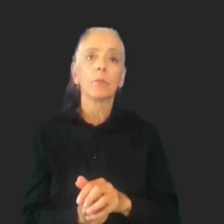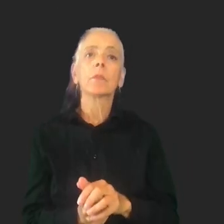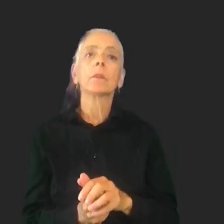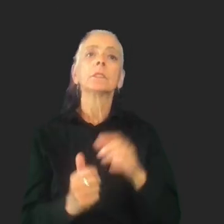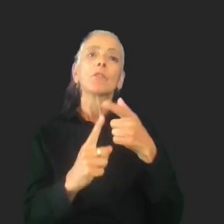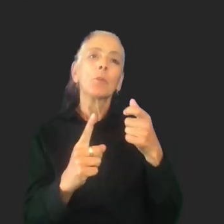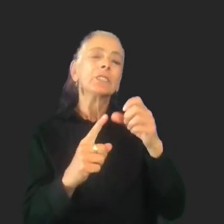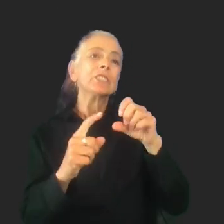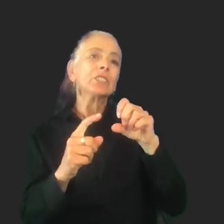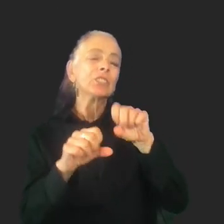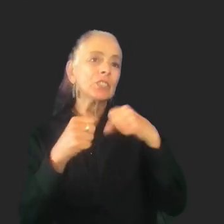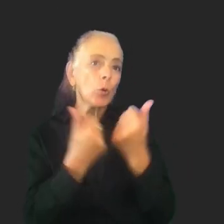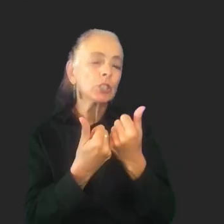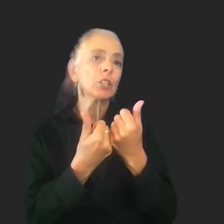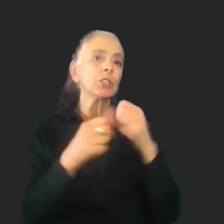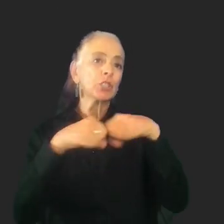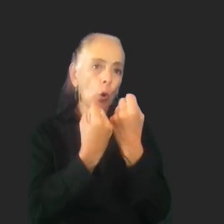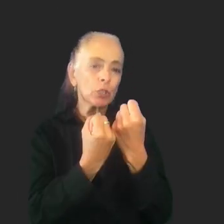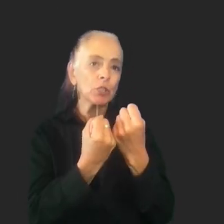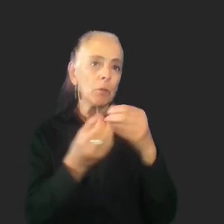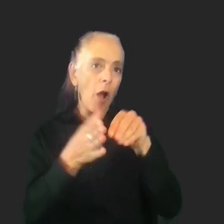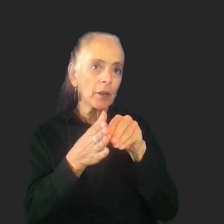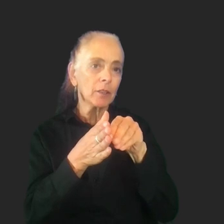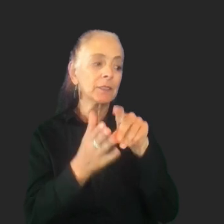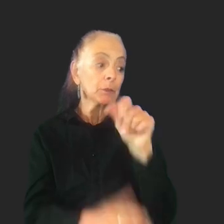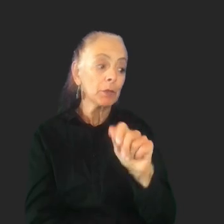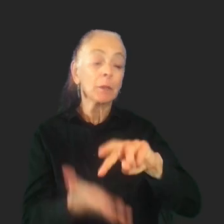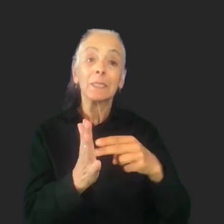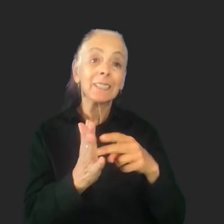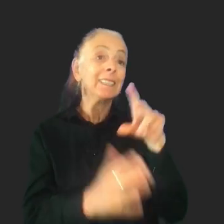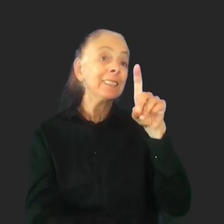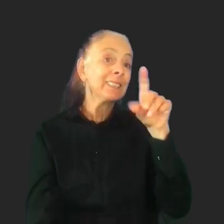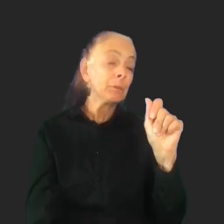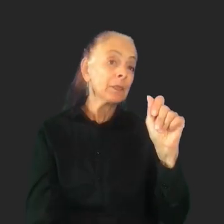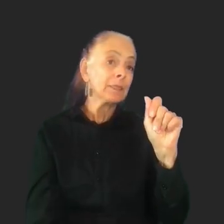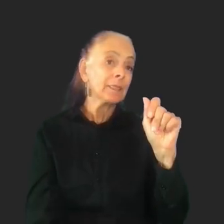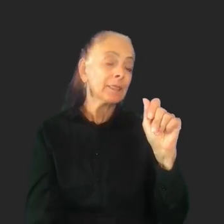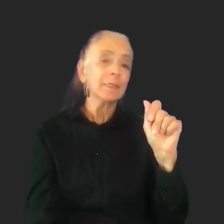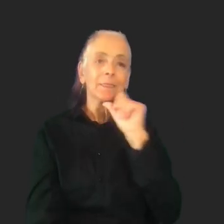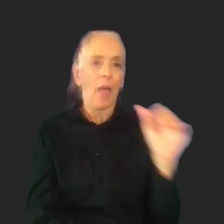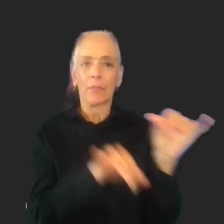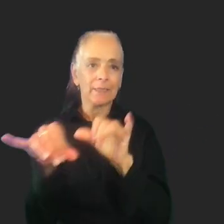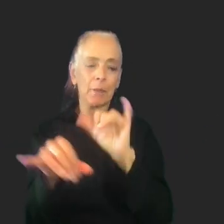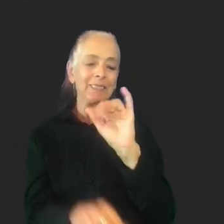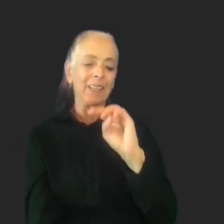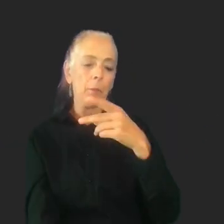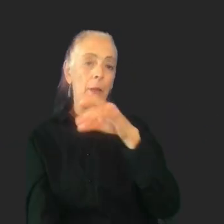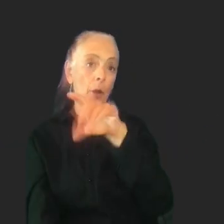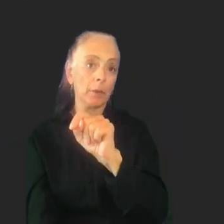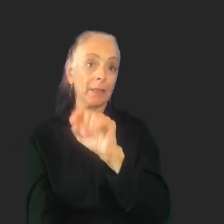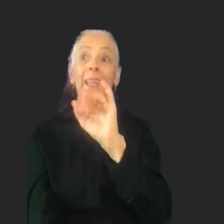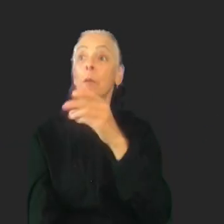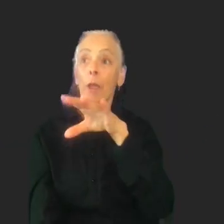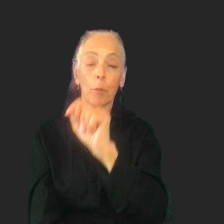the social model of disability which states that disability and impairment are two different things an impairment